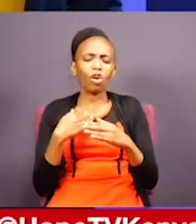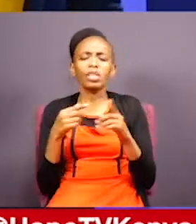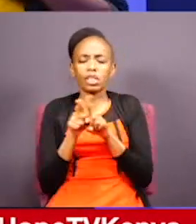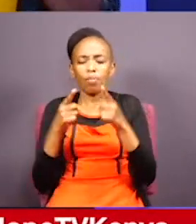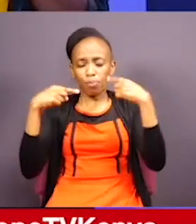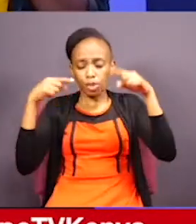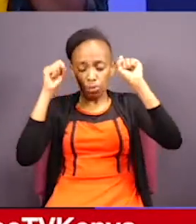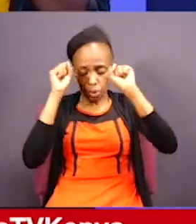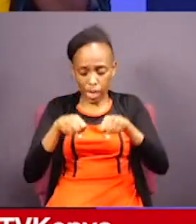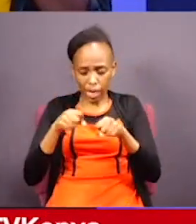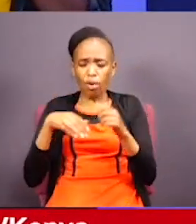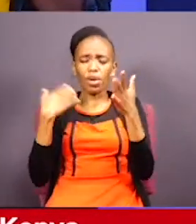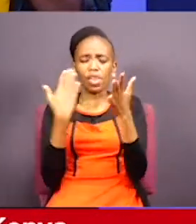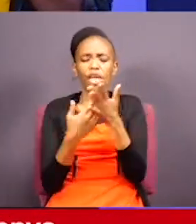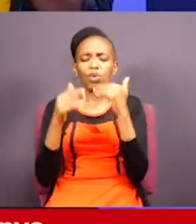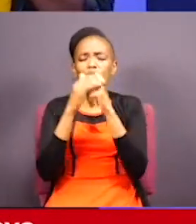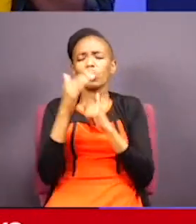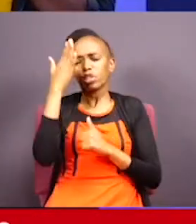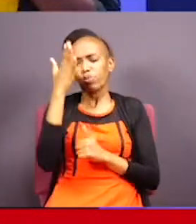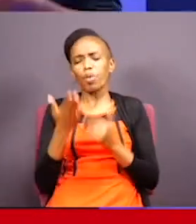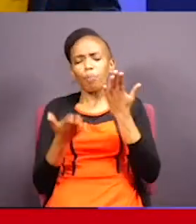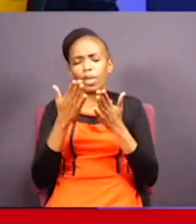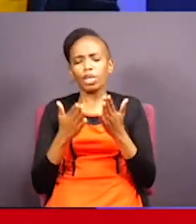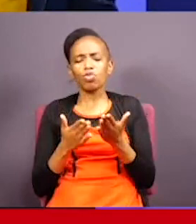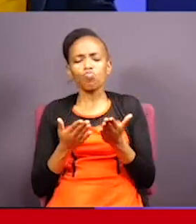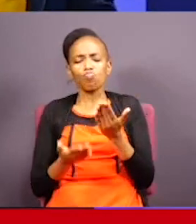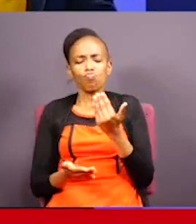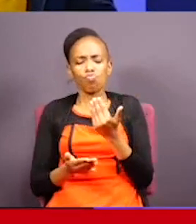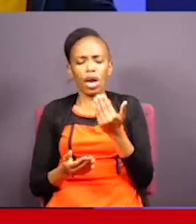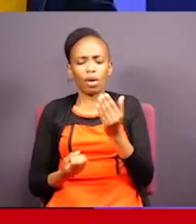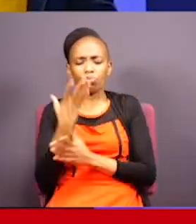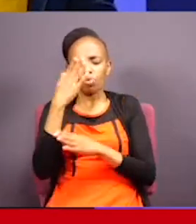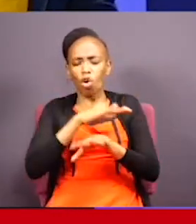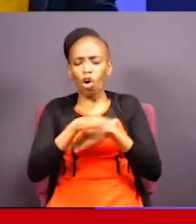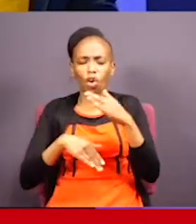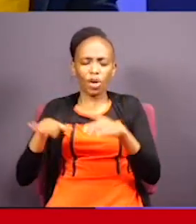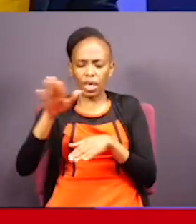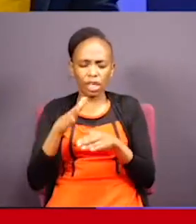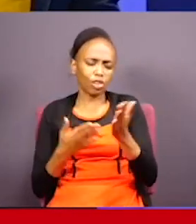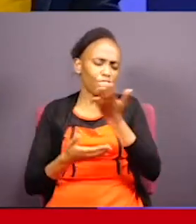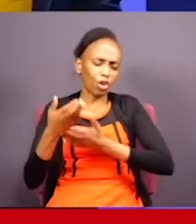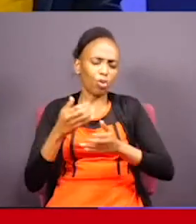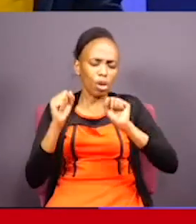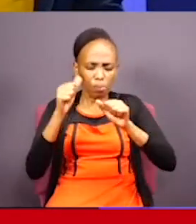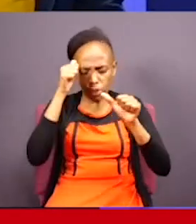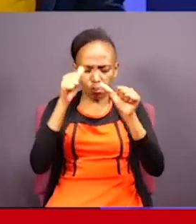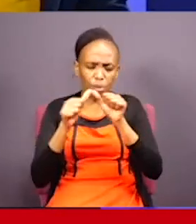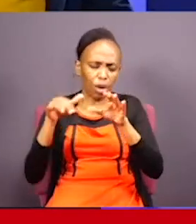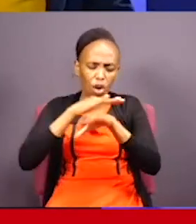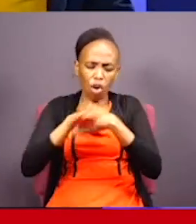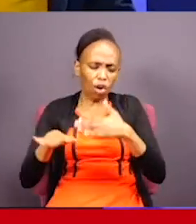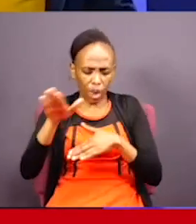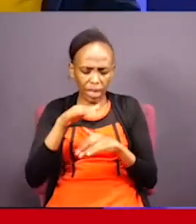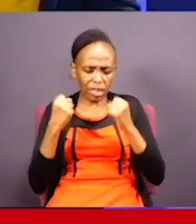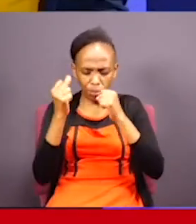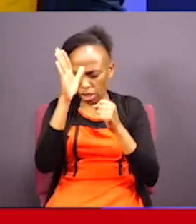prosper. We thank you and we worship you. May you resuscitate every sector of our economy. May you remember every sector, mighty Father,